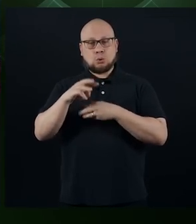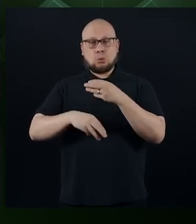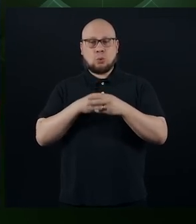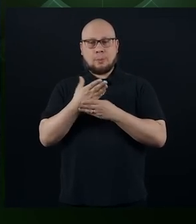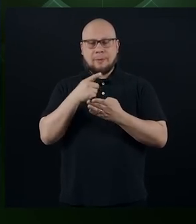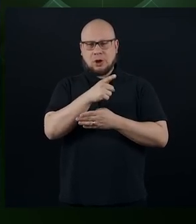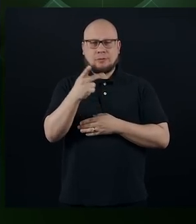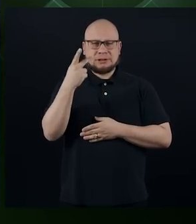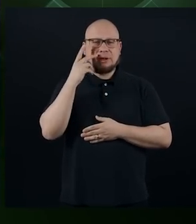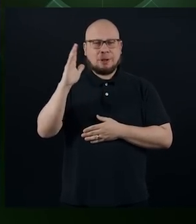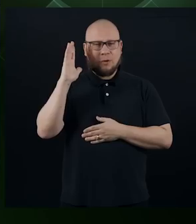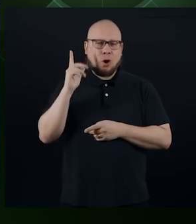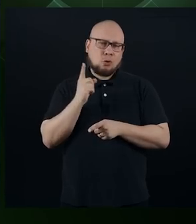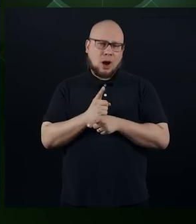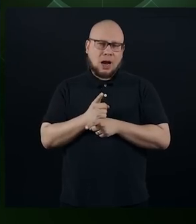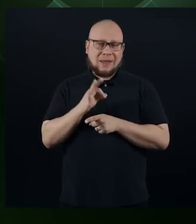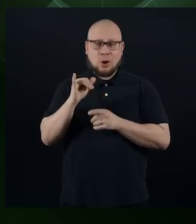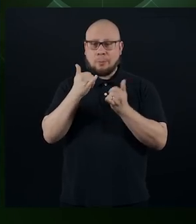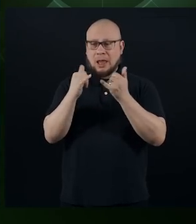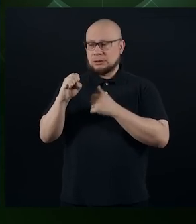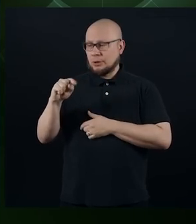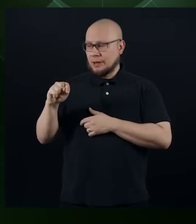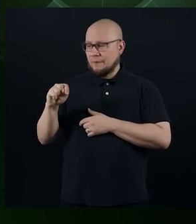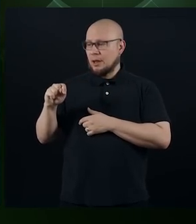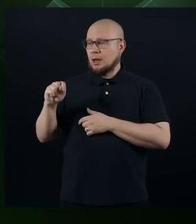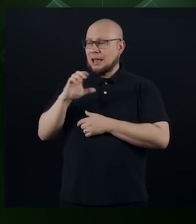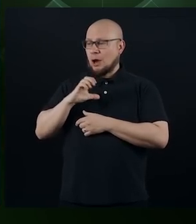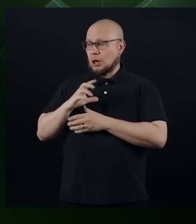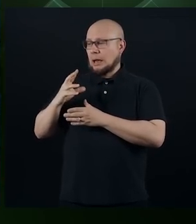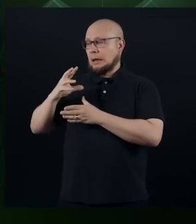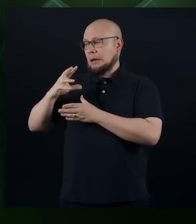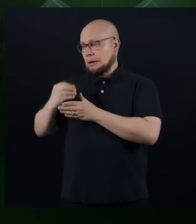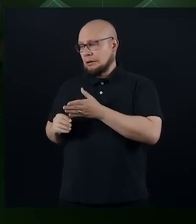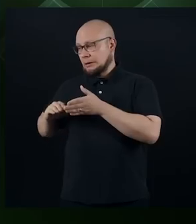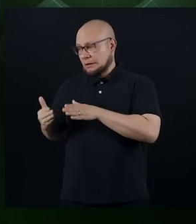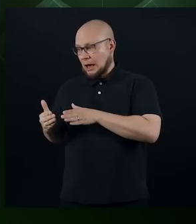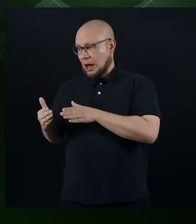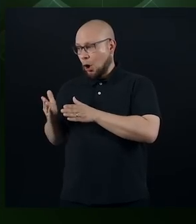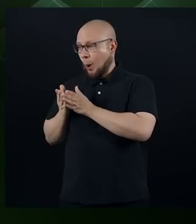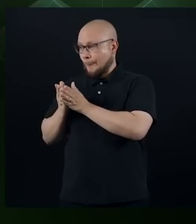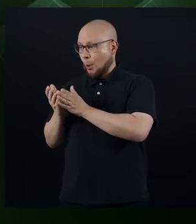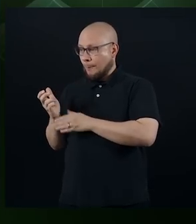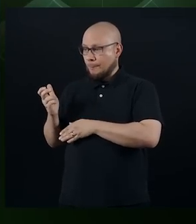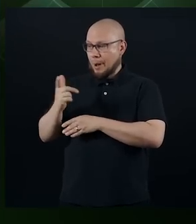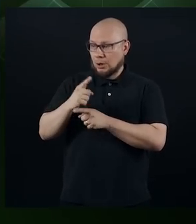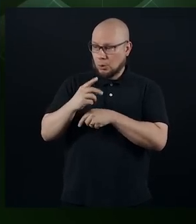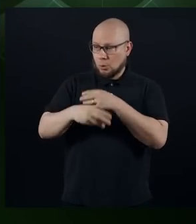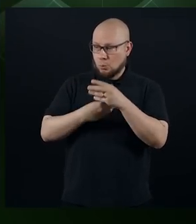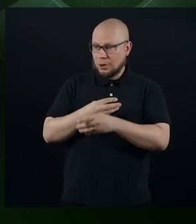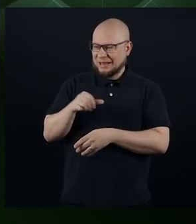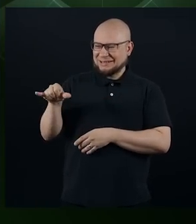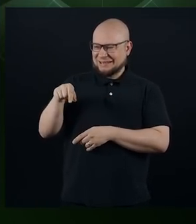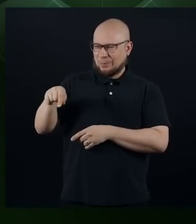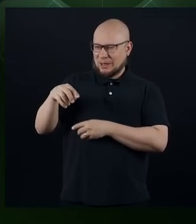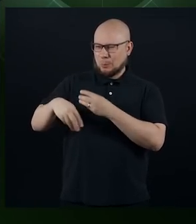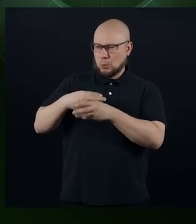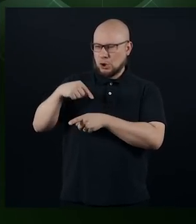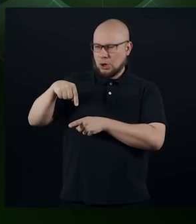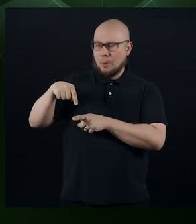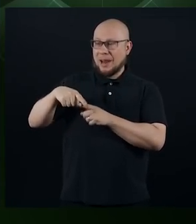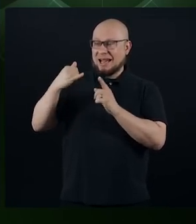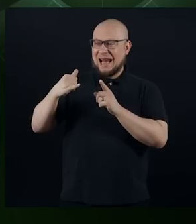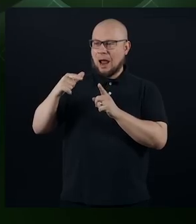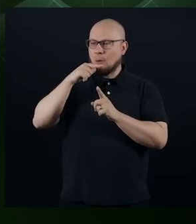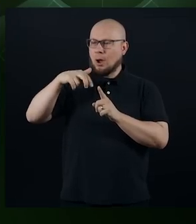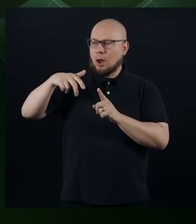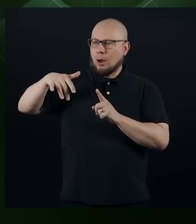of being aboard the Ferry of the Damned when they die before their return to the land of the living. But in this tale, they get to go into the haunted